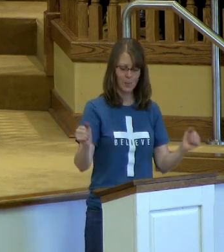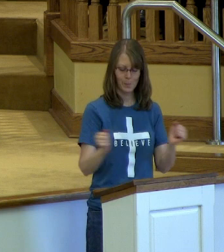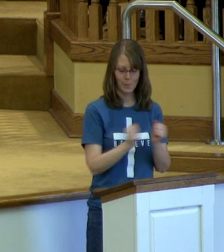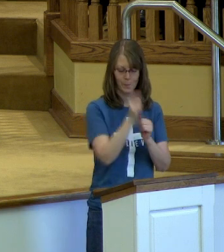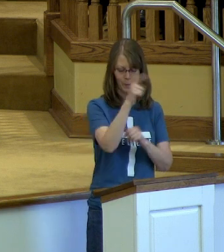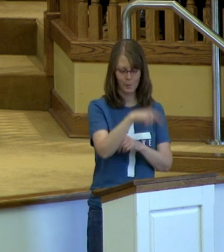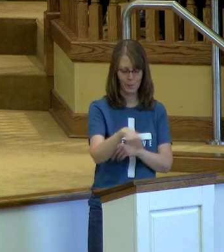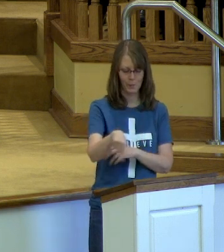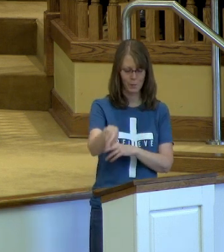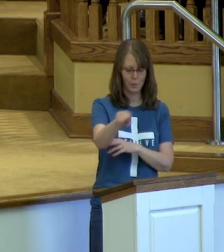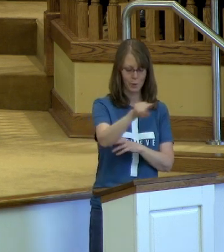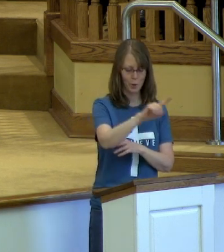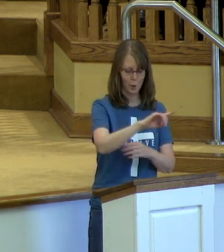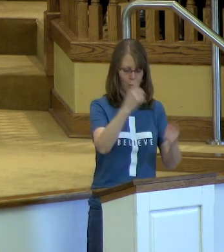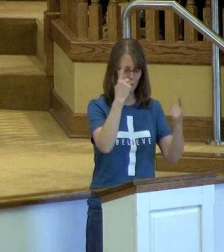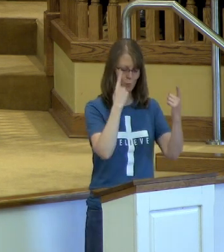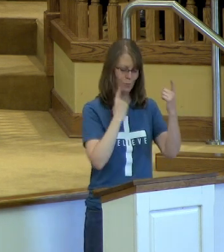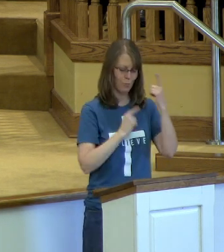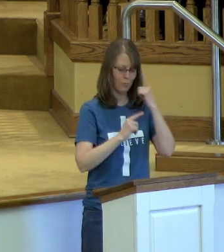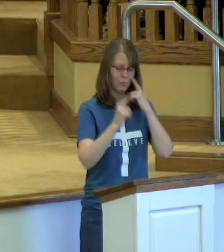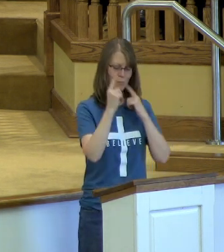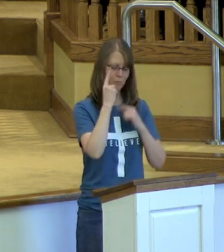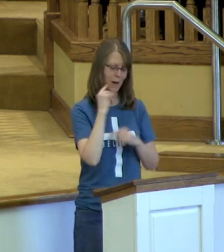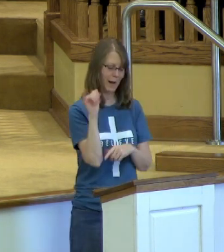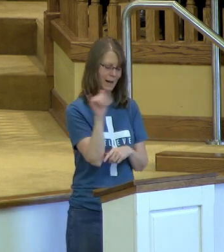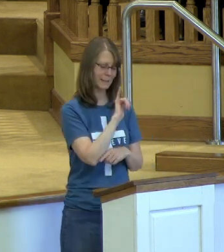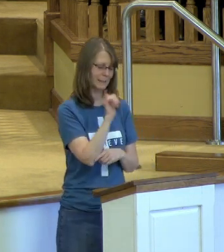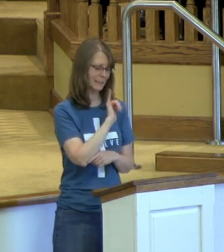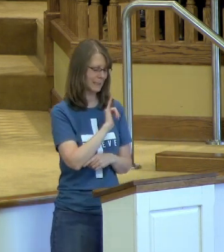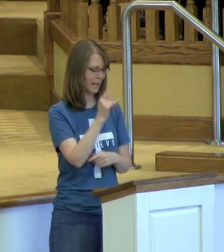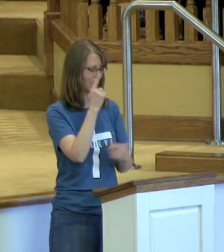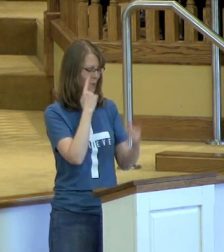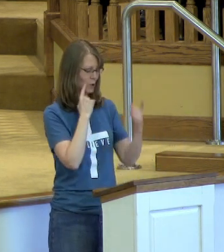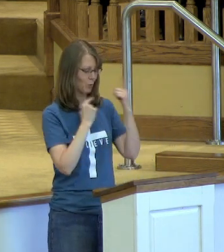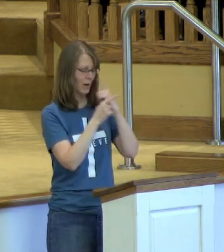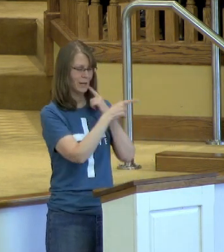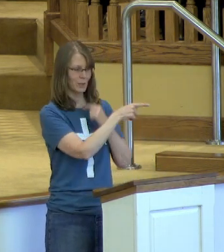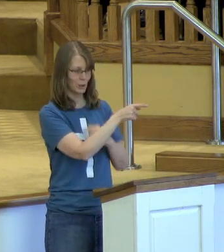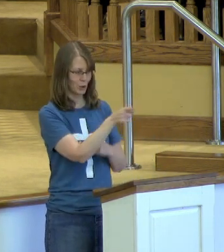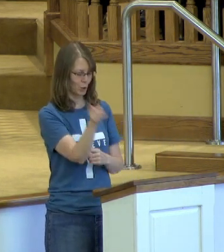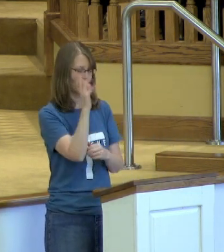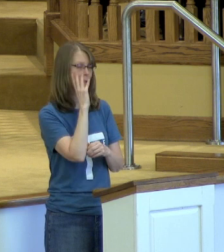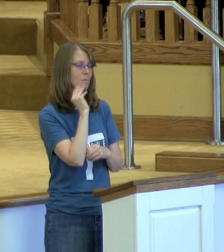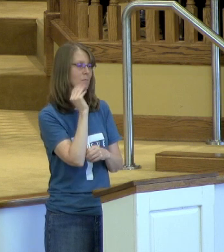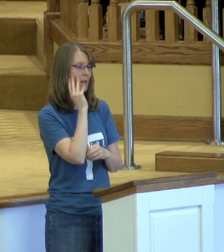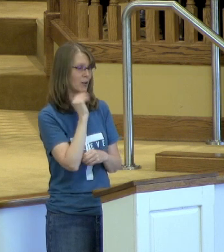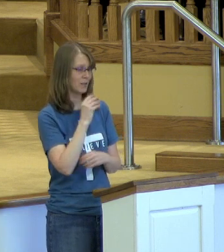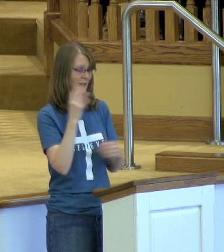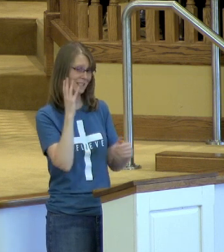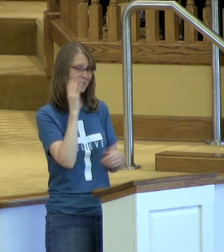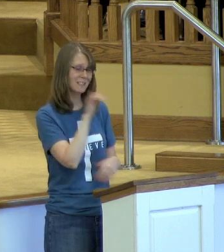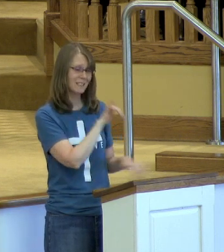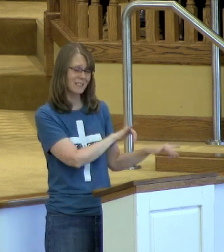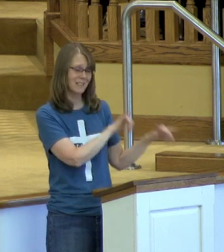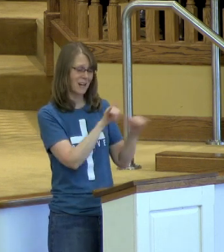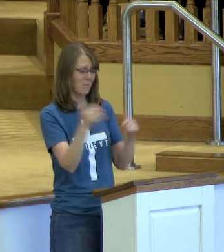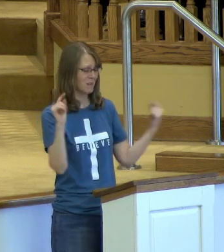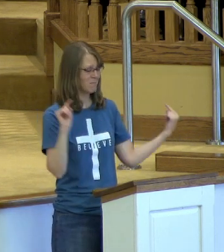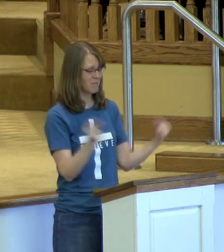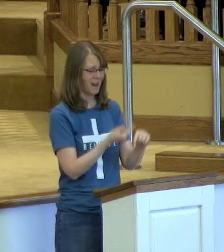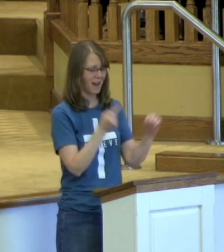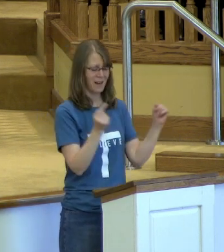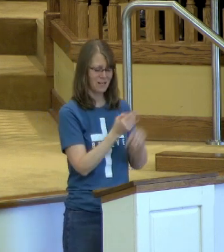the tears you've cried, felt the pain you felt. He stepped out